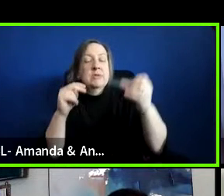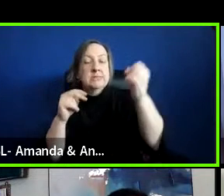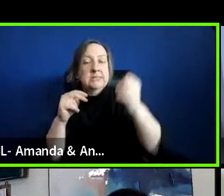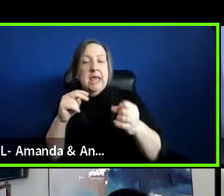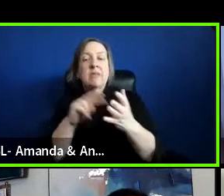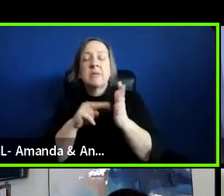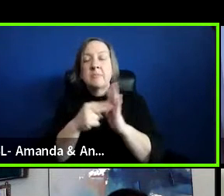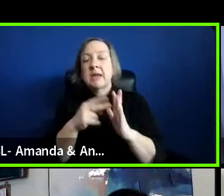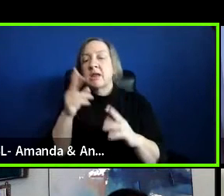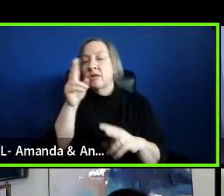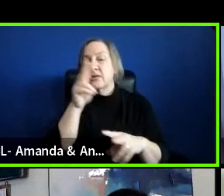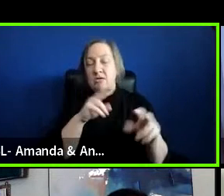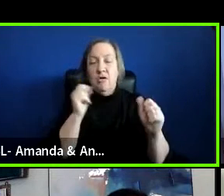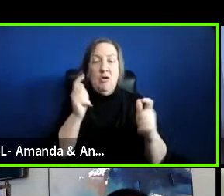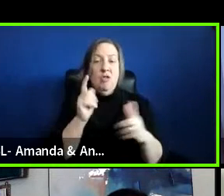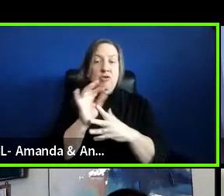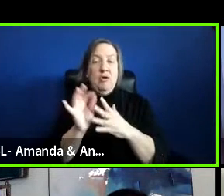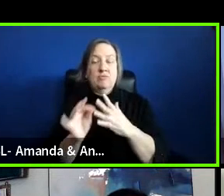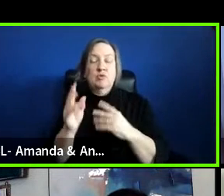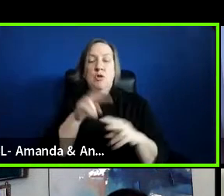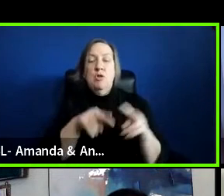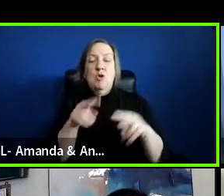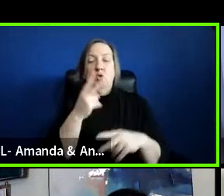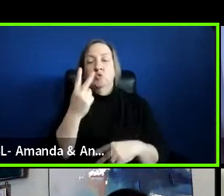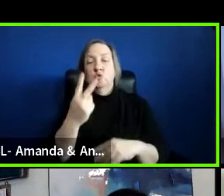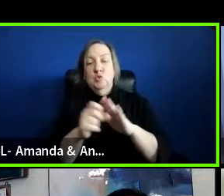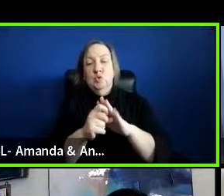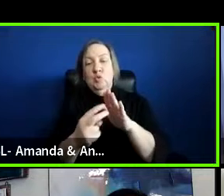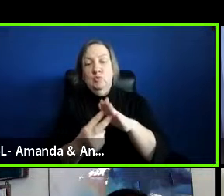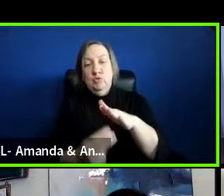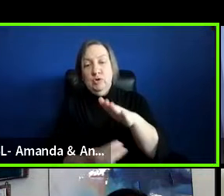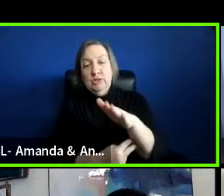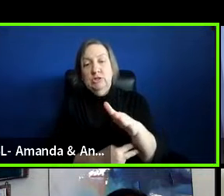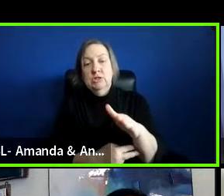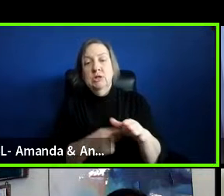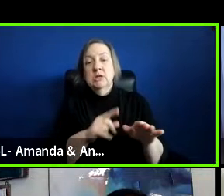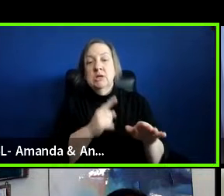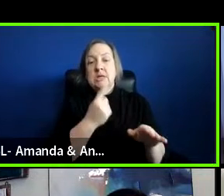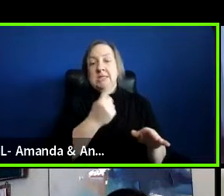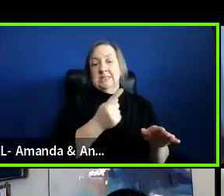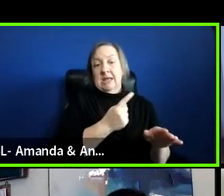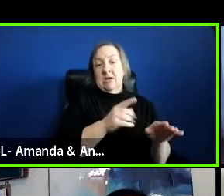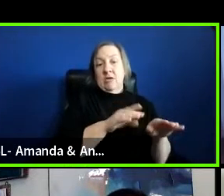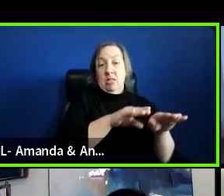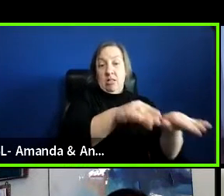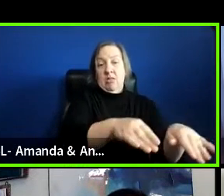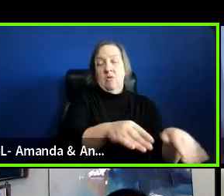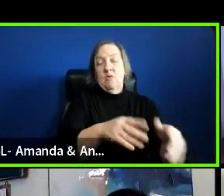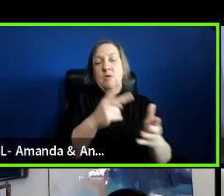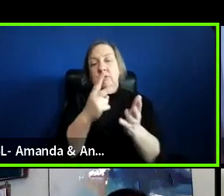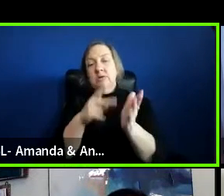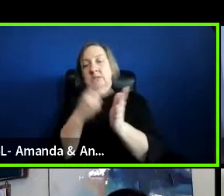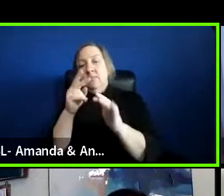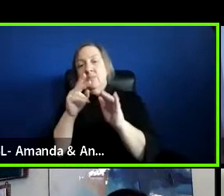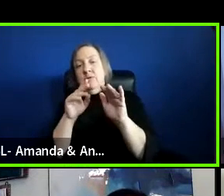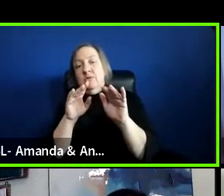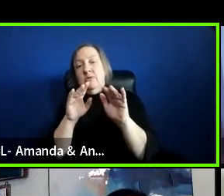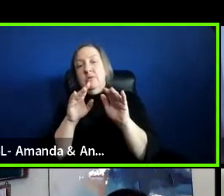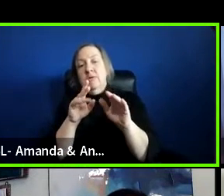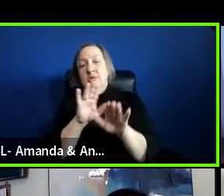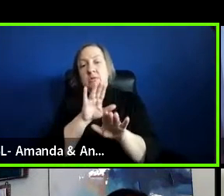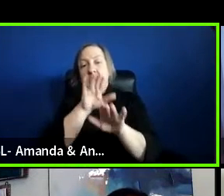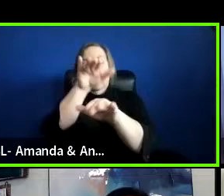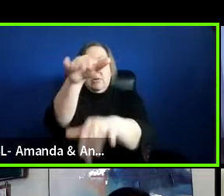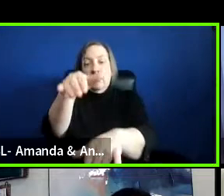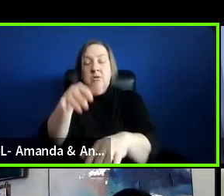all these options, we're looking at 2 bridges, whether it's single level or double level. And the southbound bridge will carry